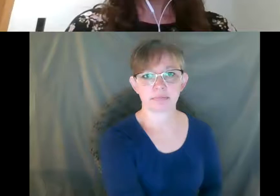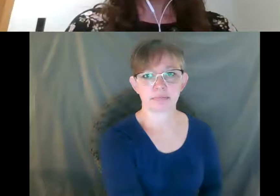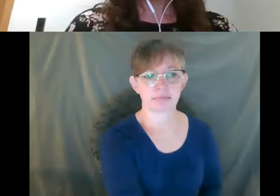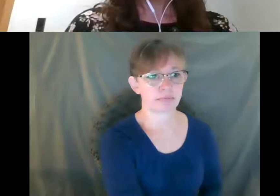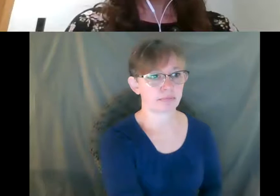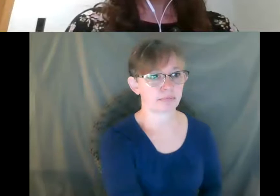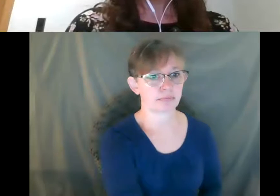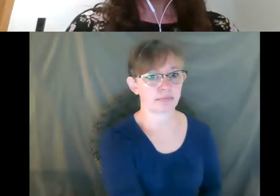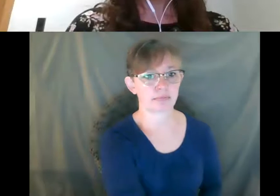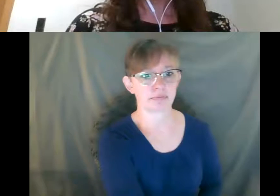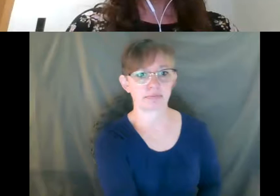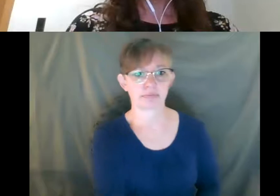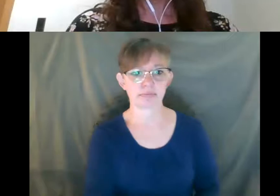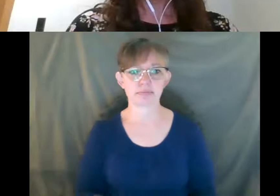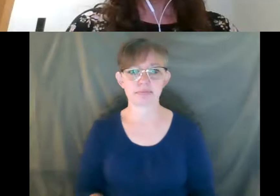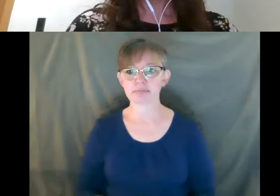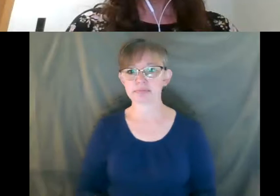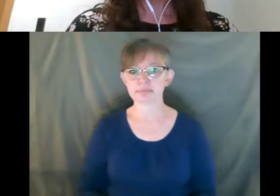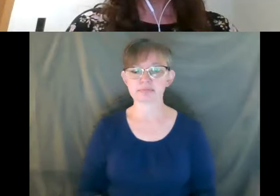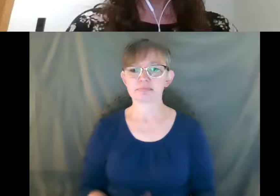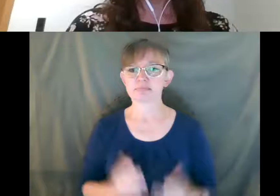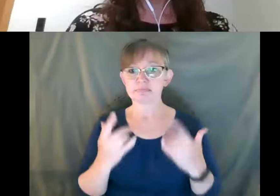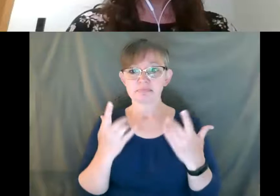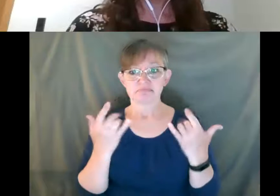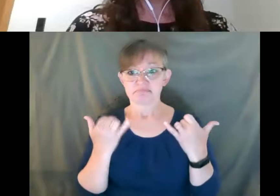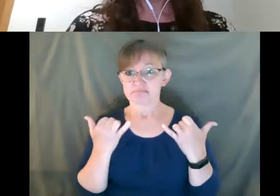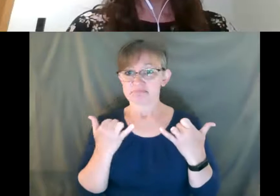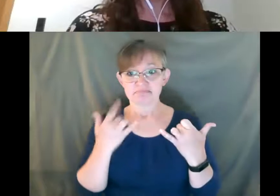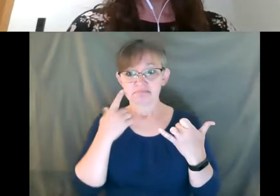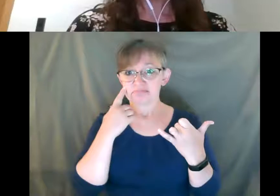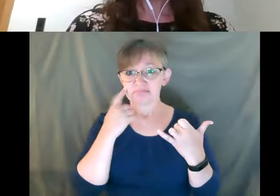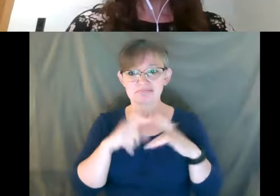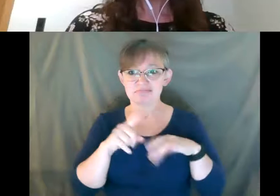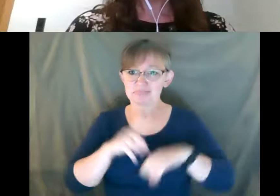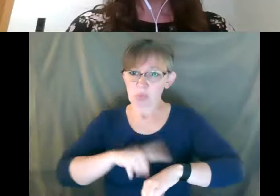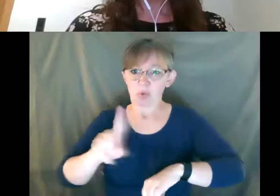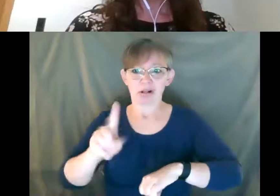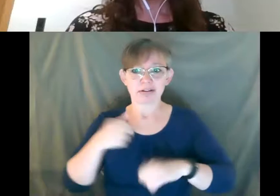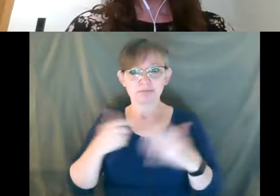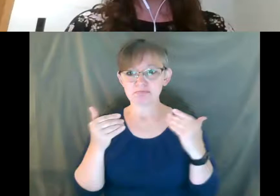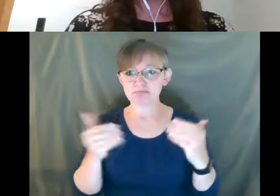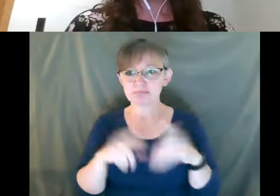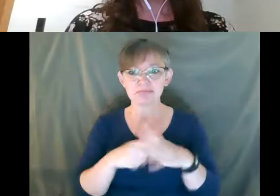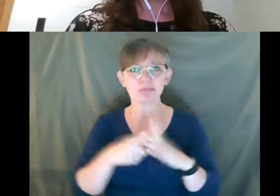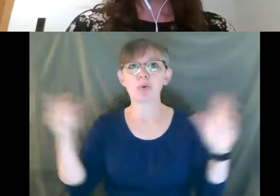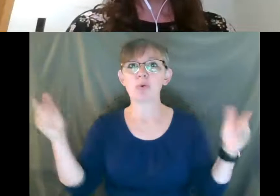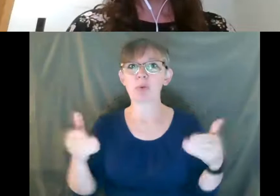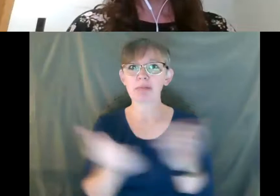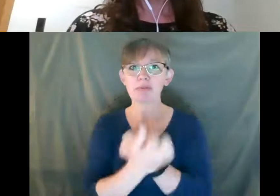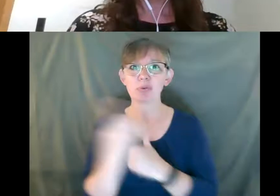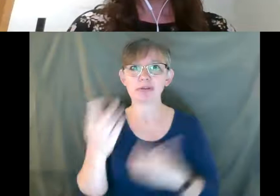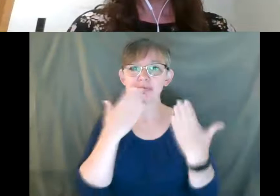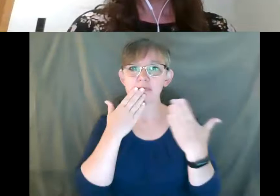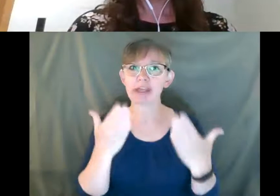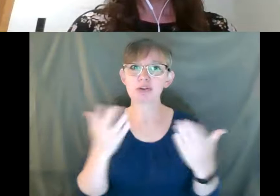All right, it is just after 1 o'clock, so I'm going to go ahead and get us started off here. Welcome everyone, and thank you